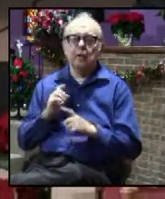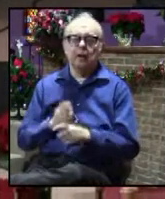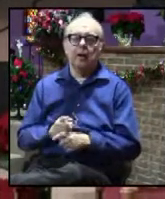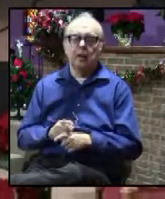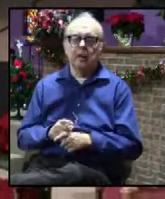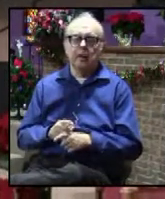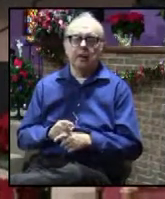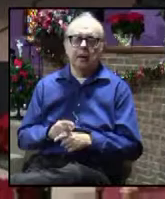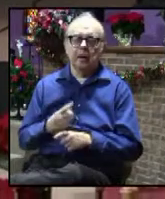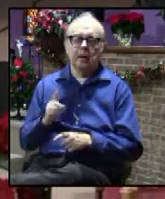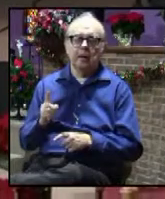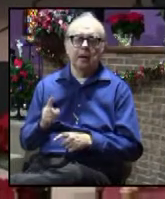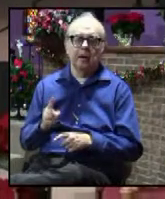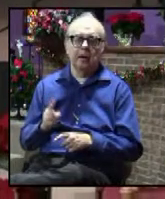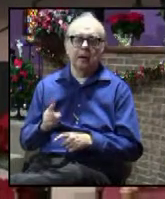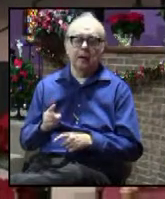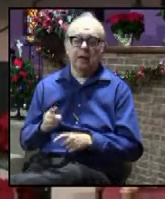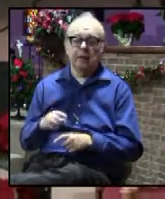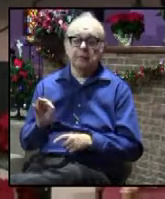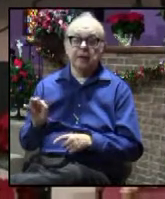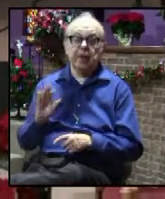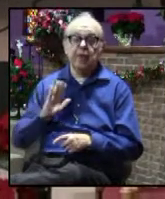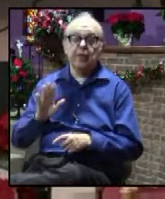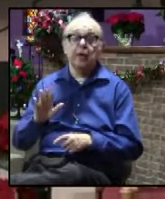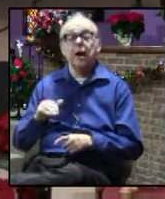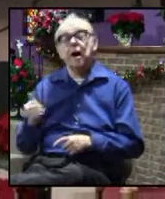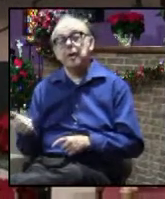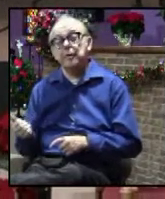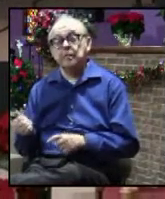time for Christmas. They would pick out each other's.